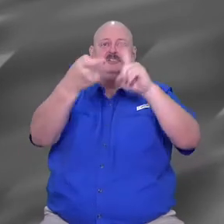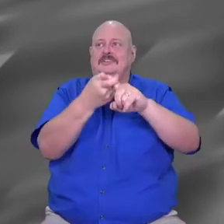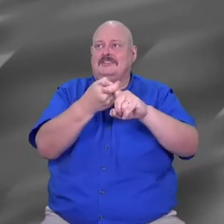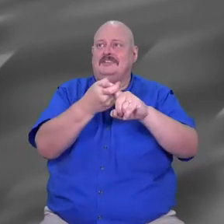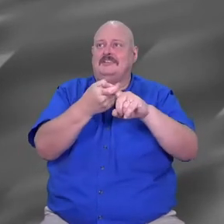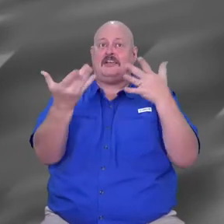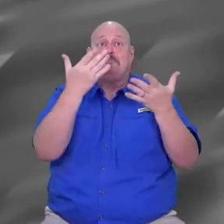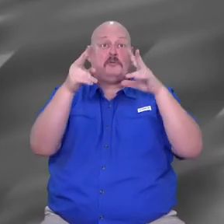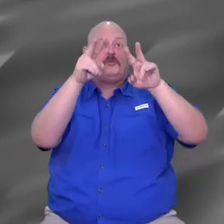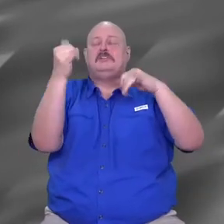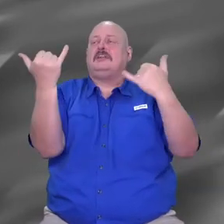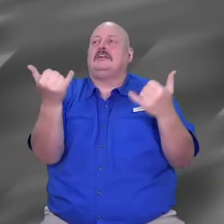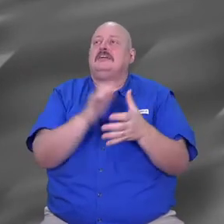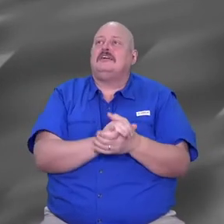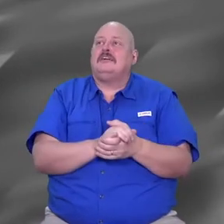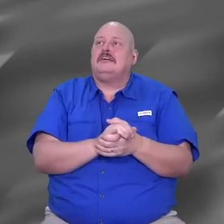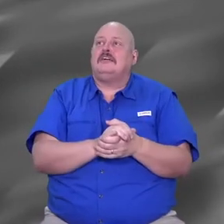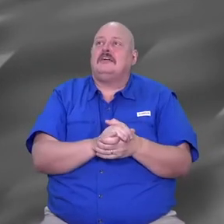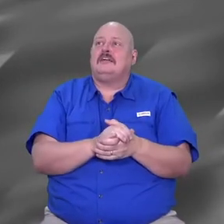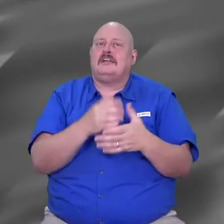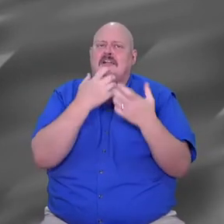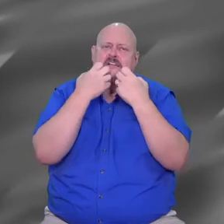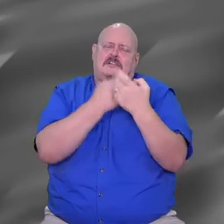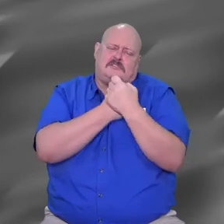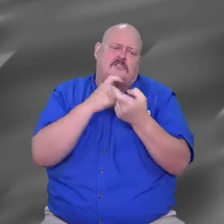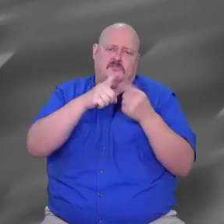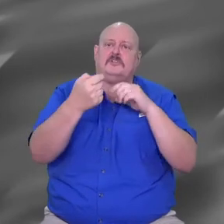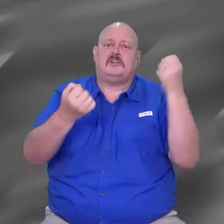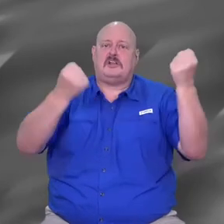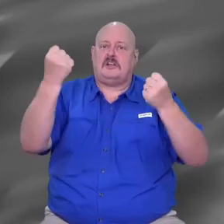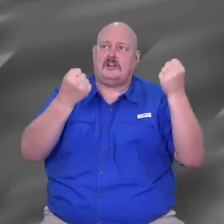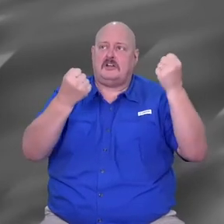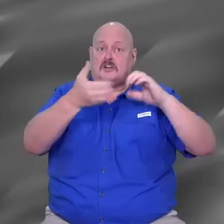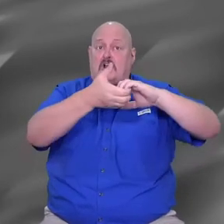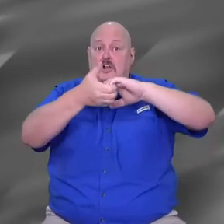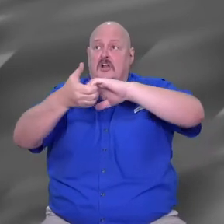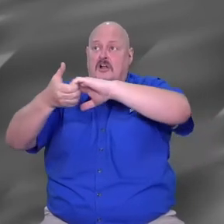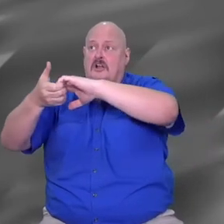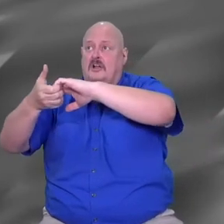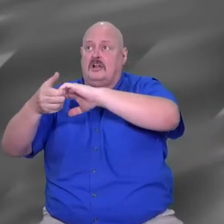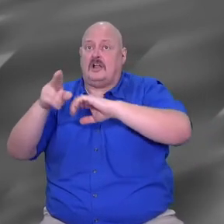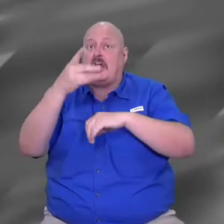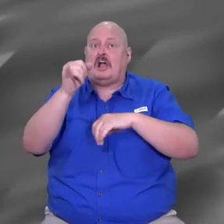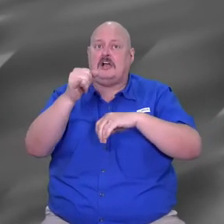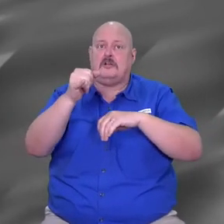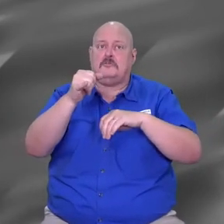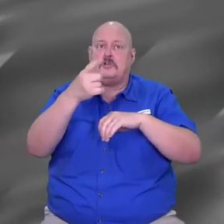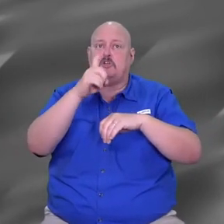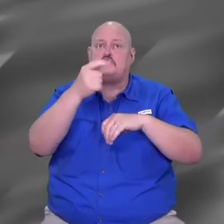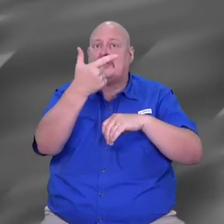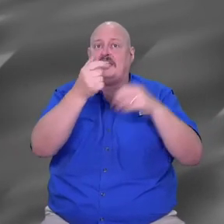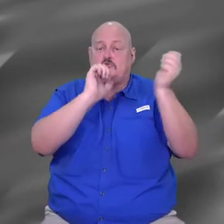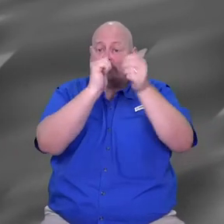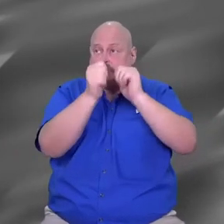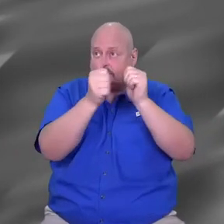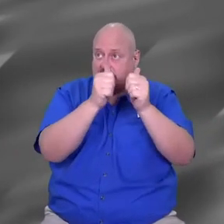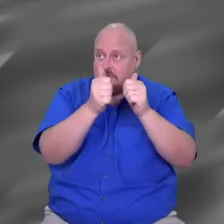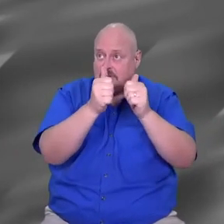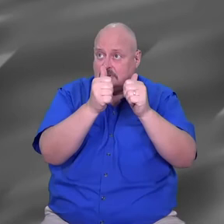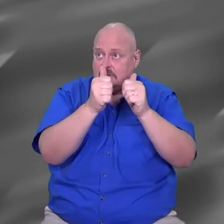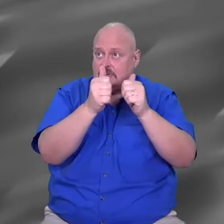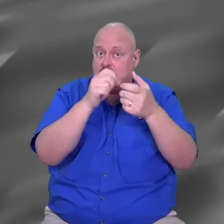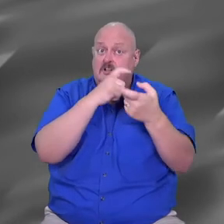be watching right now. I got a dear friend of mine that has a car hauler. His hobby is drag racing. He's a